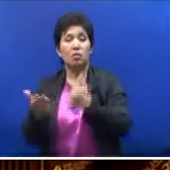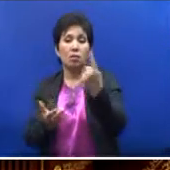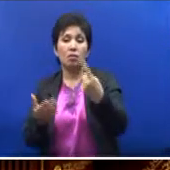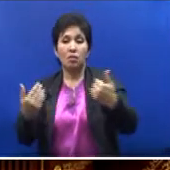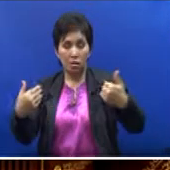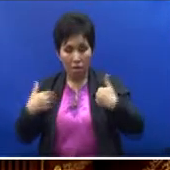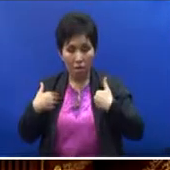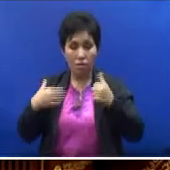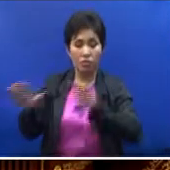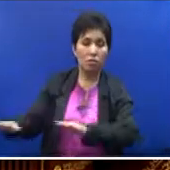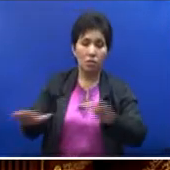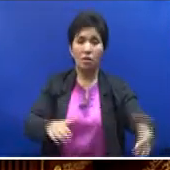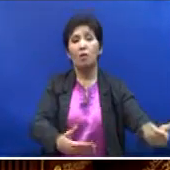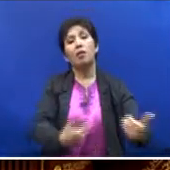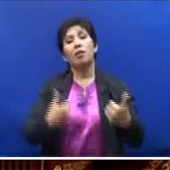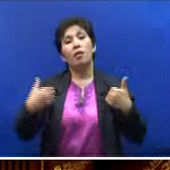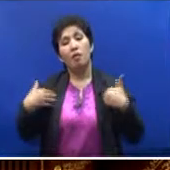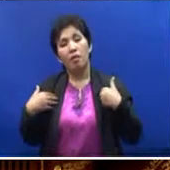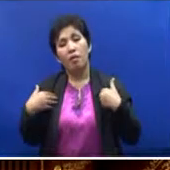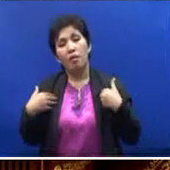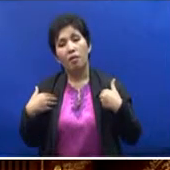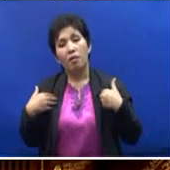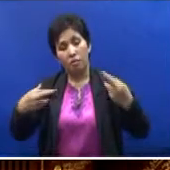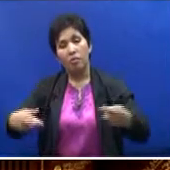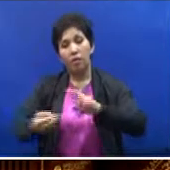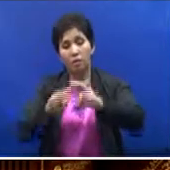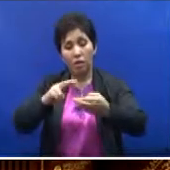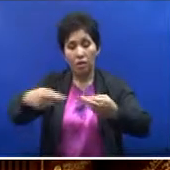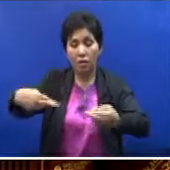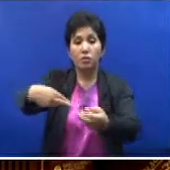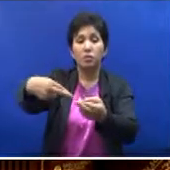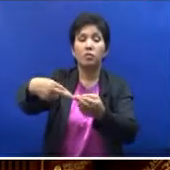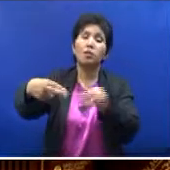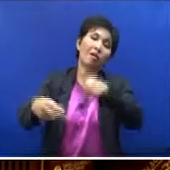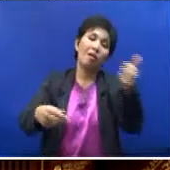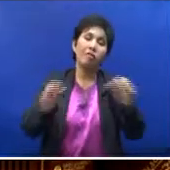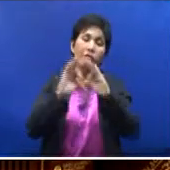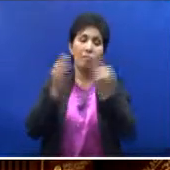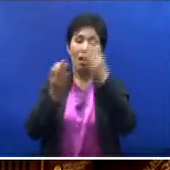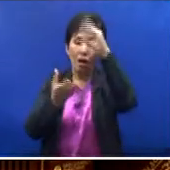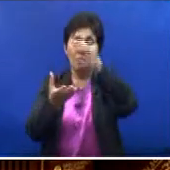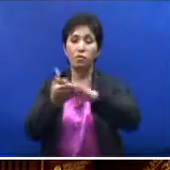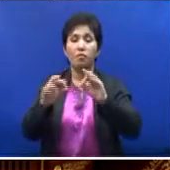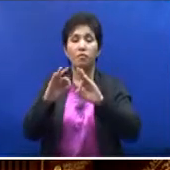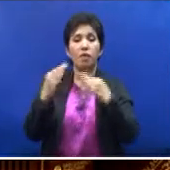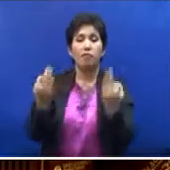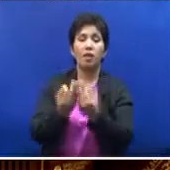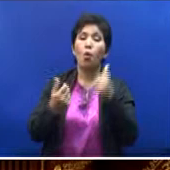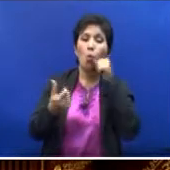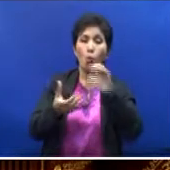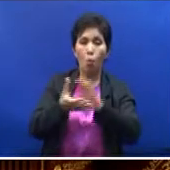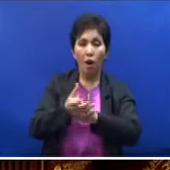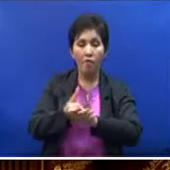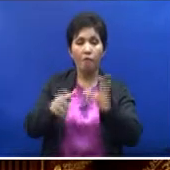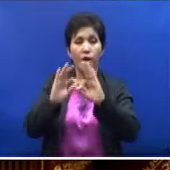get children, okay, when they have the relationship with the other family, with the husband's family, okay, with the wife's